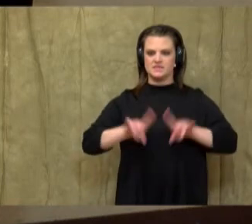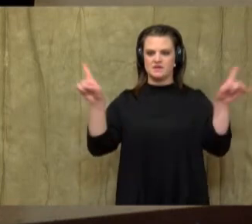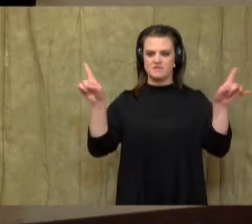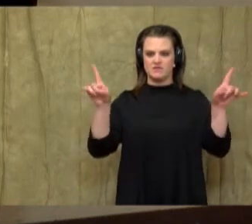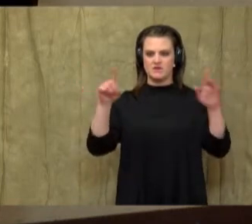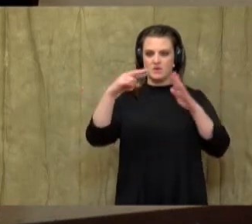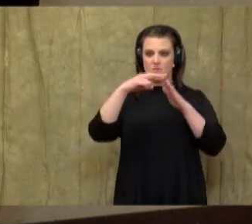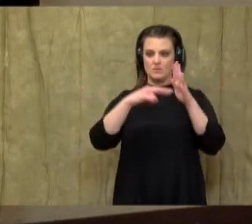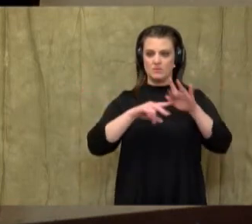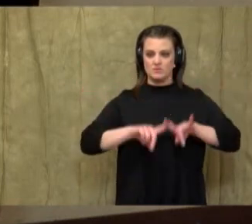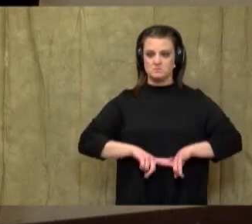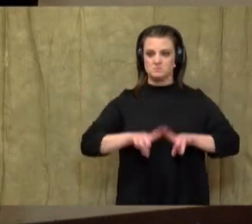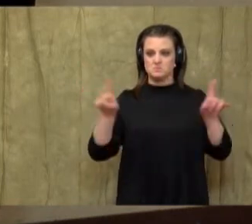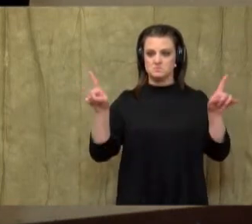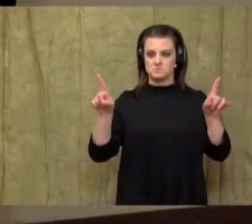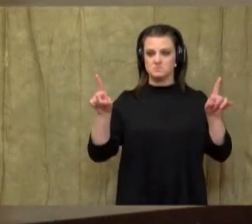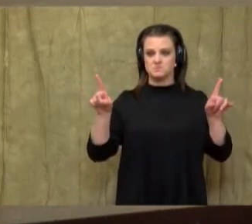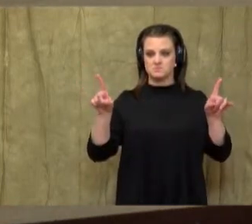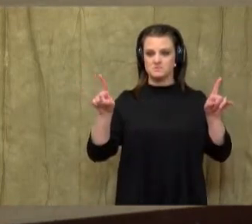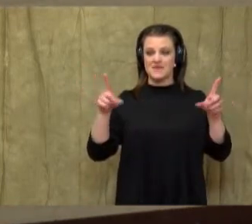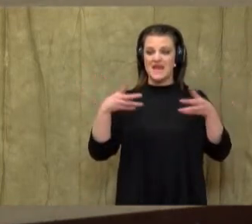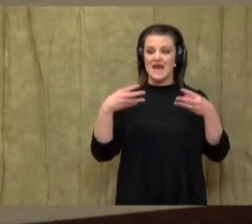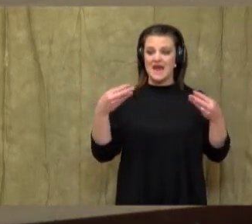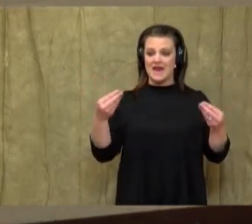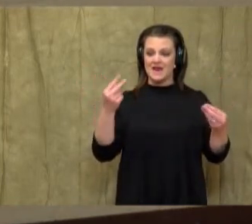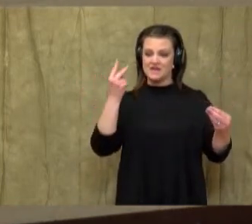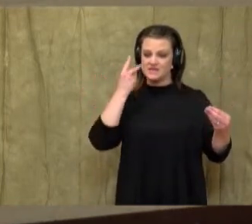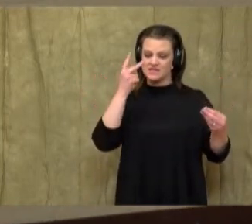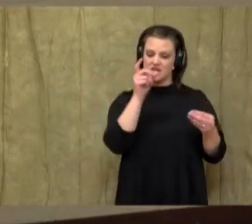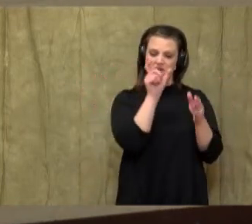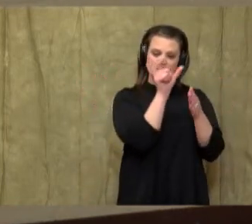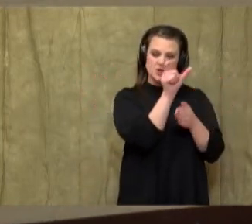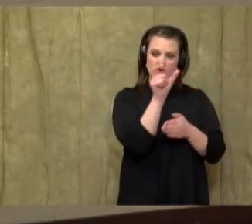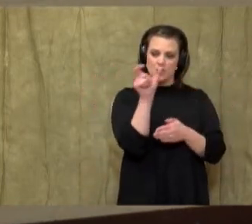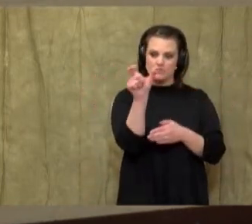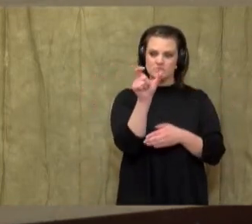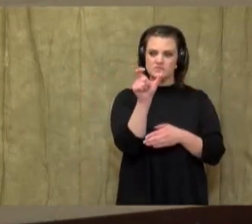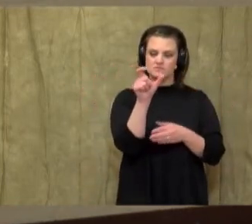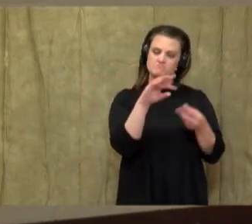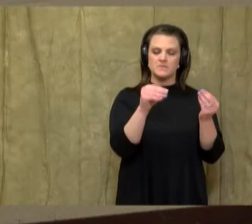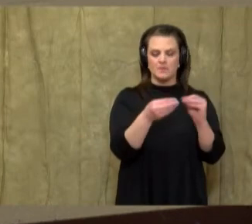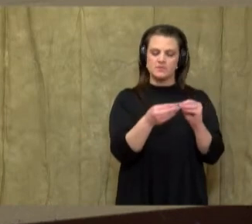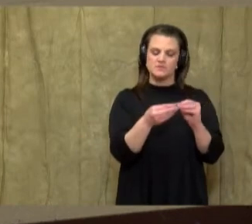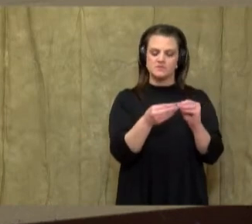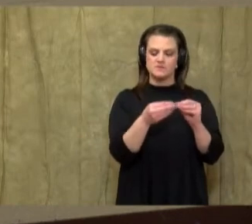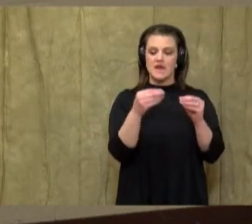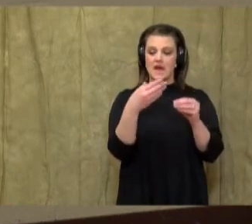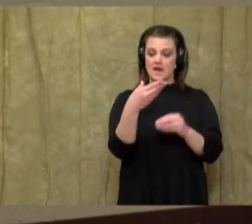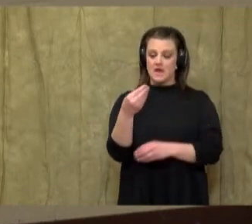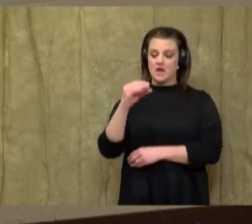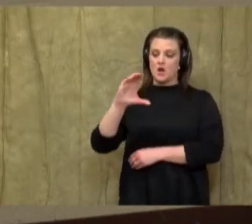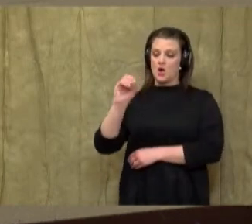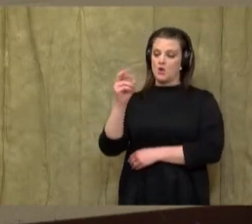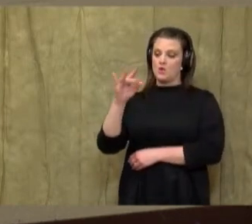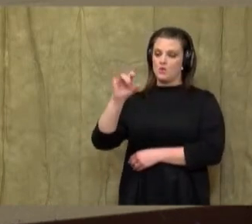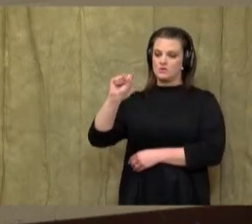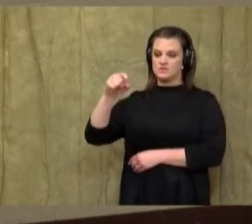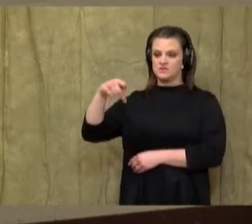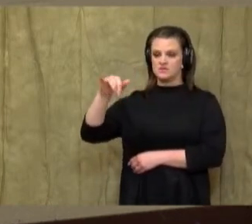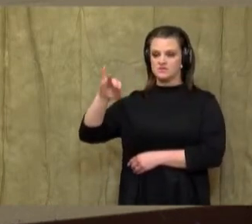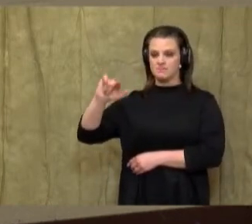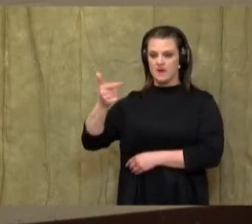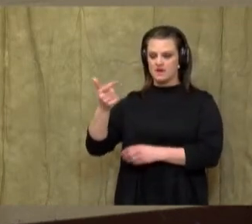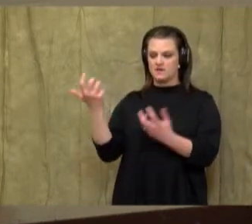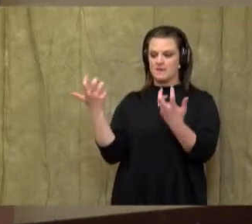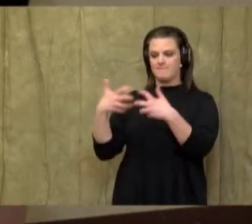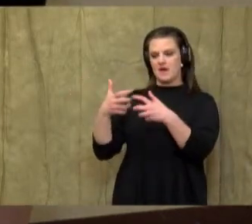different rules, and you see all the terms. Remember, terms are numbers, and you see corresponding terms. These